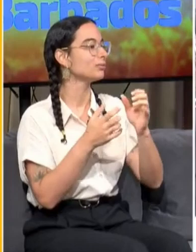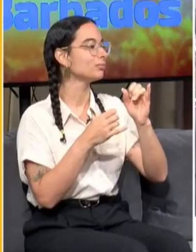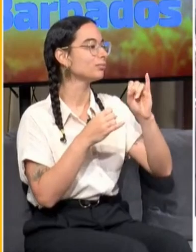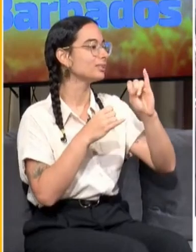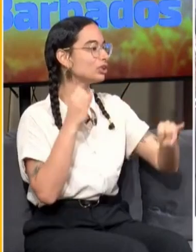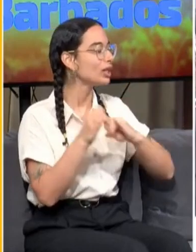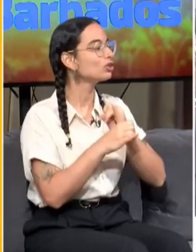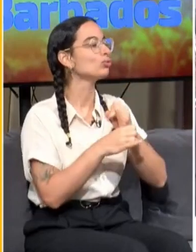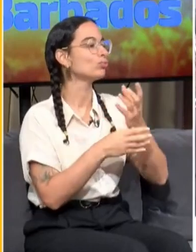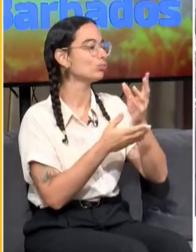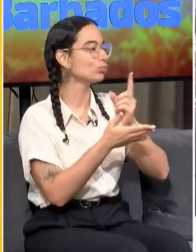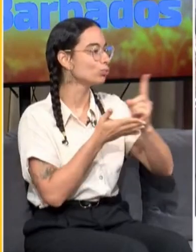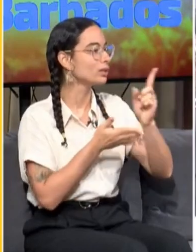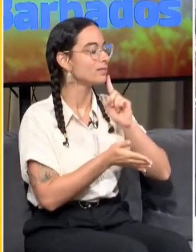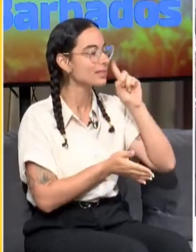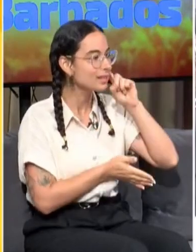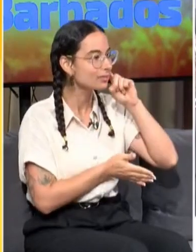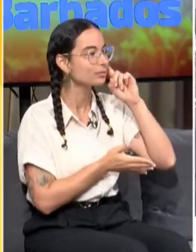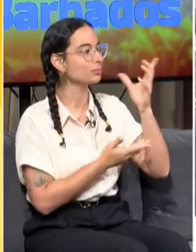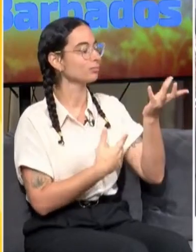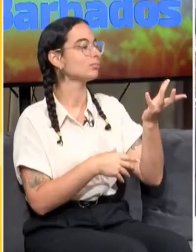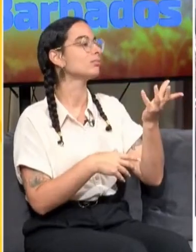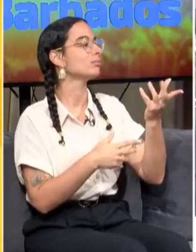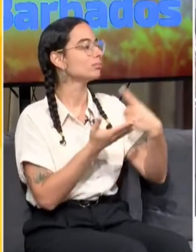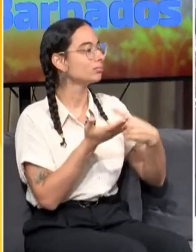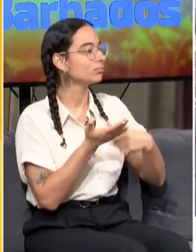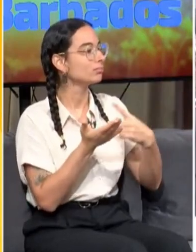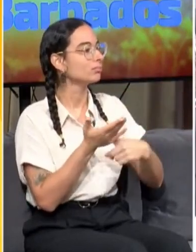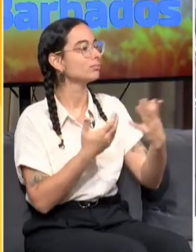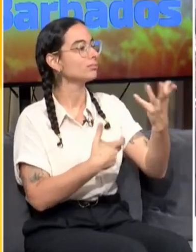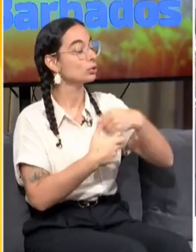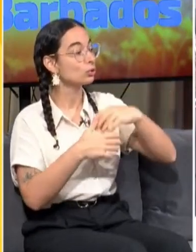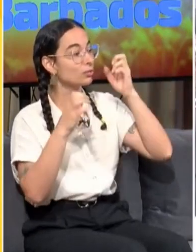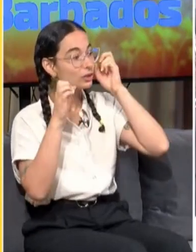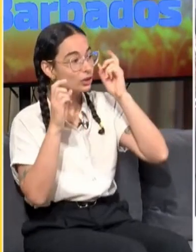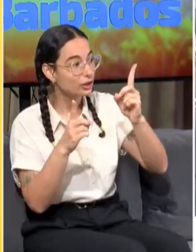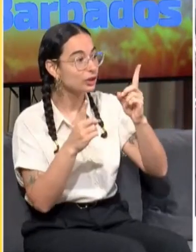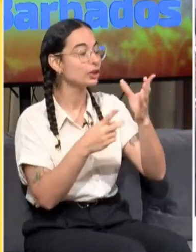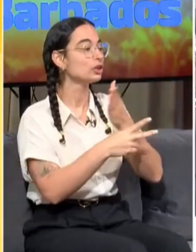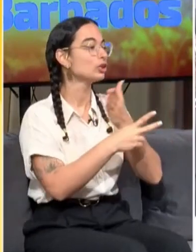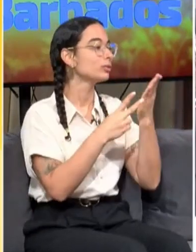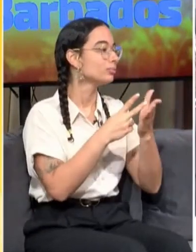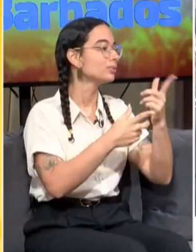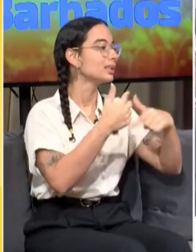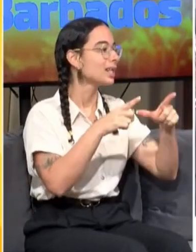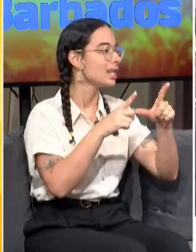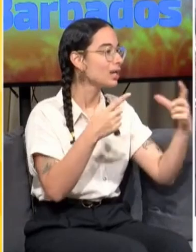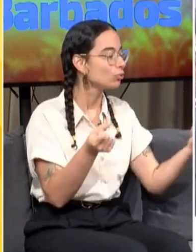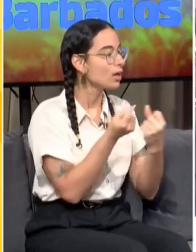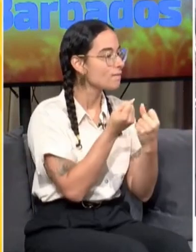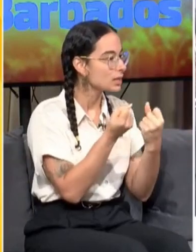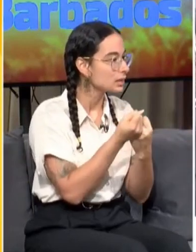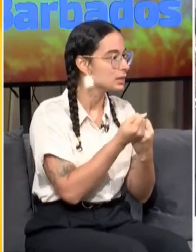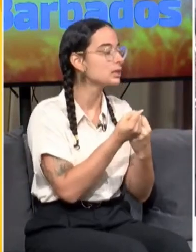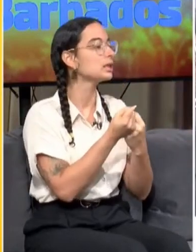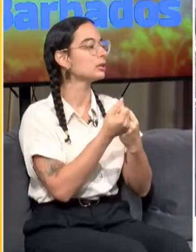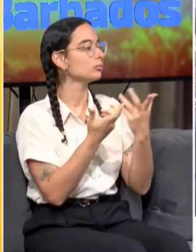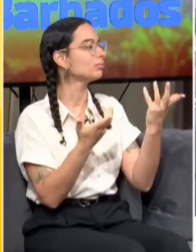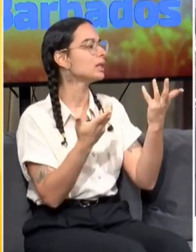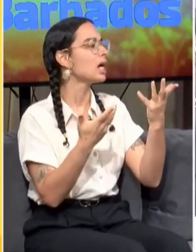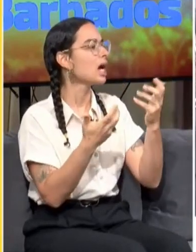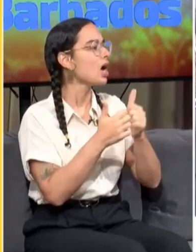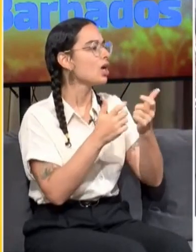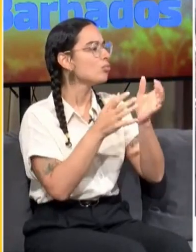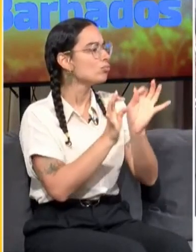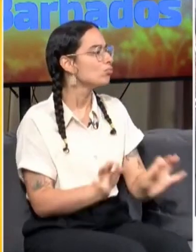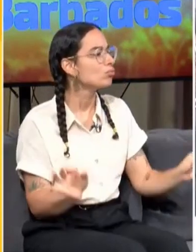Inclusive education and sign language advocacy is what we want to talk a little bit about today. How important has it been for you